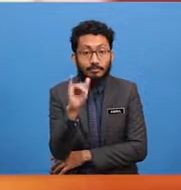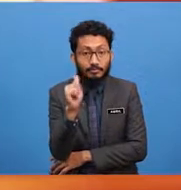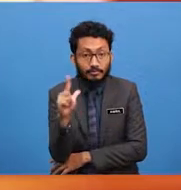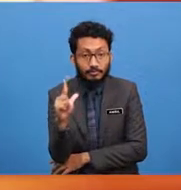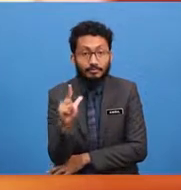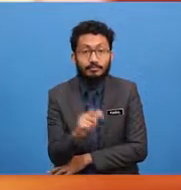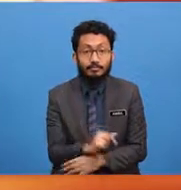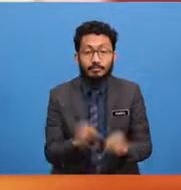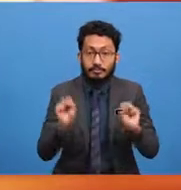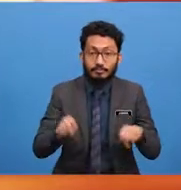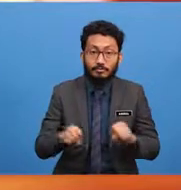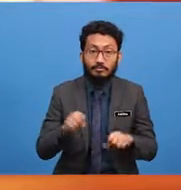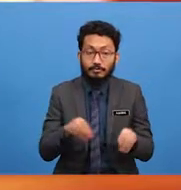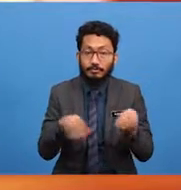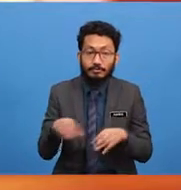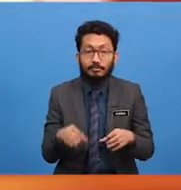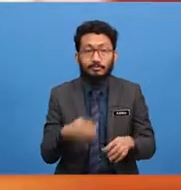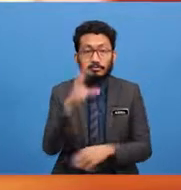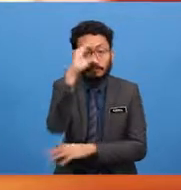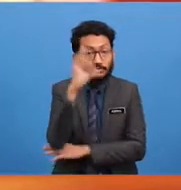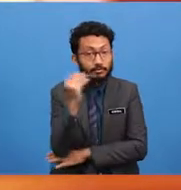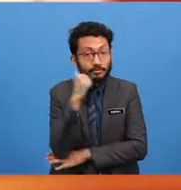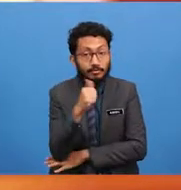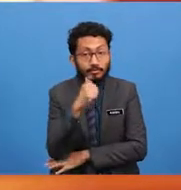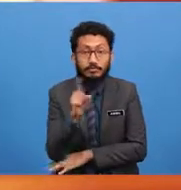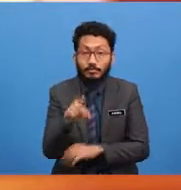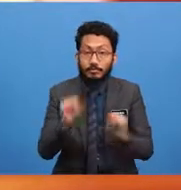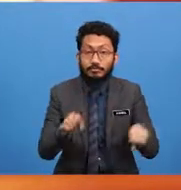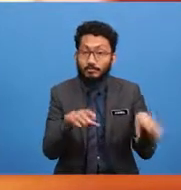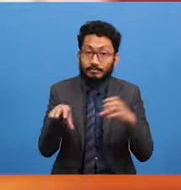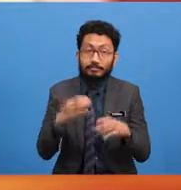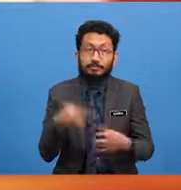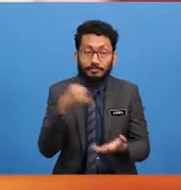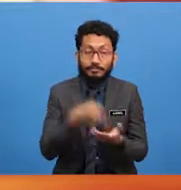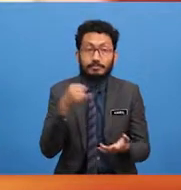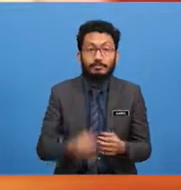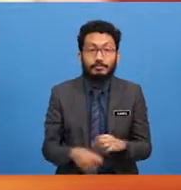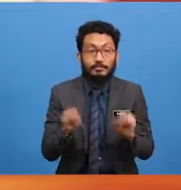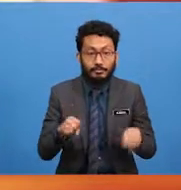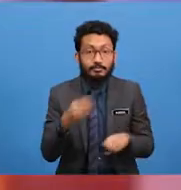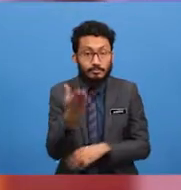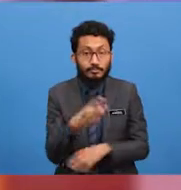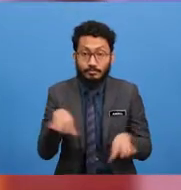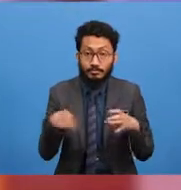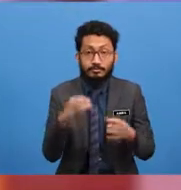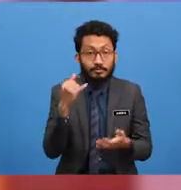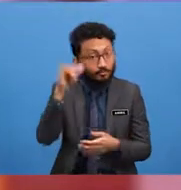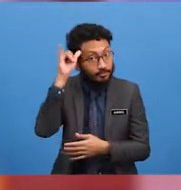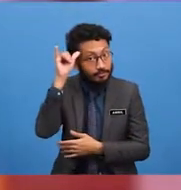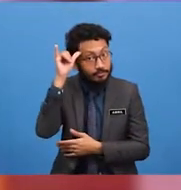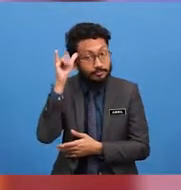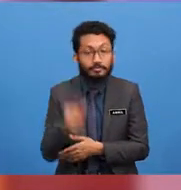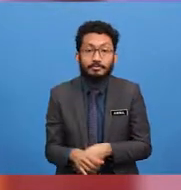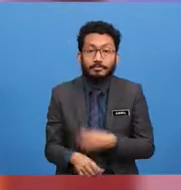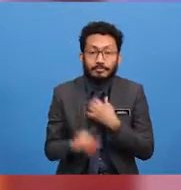do it, boys and girls? You can do it. Can you do it, Yolo? Yes,